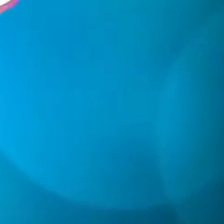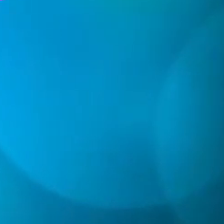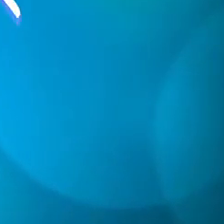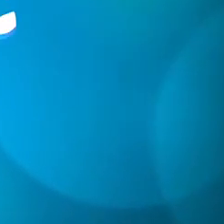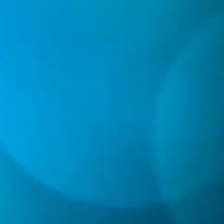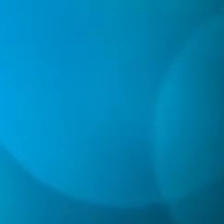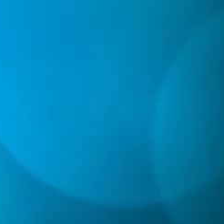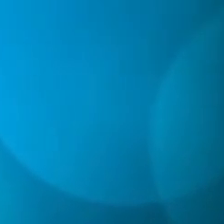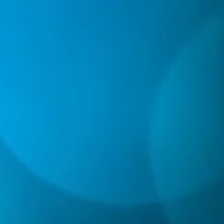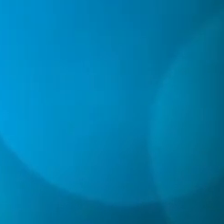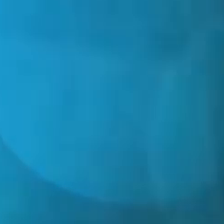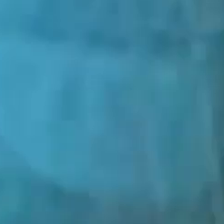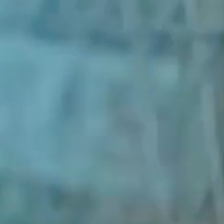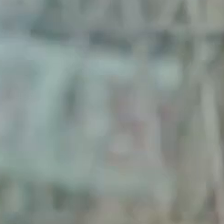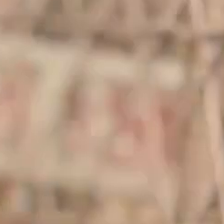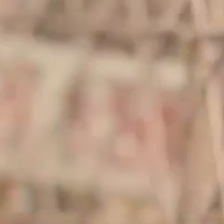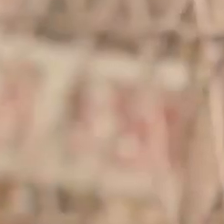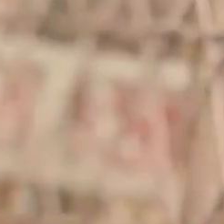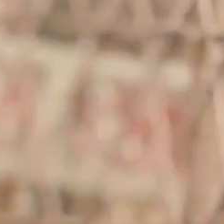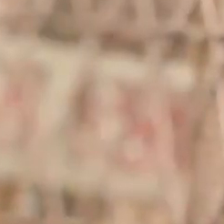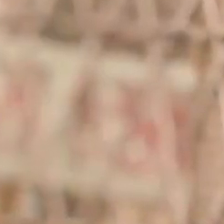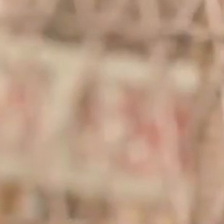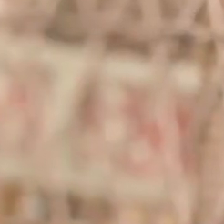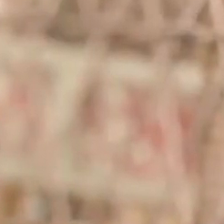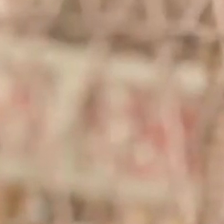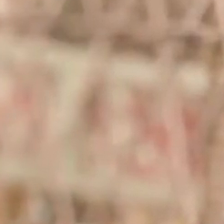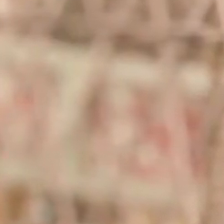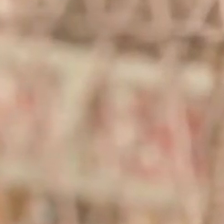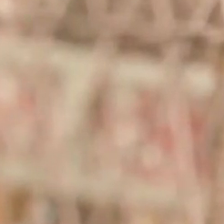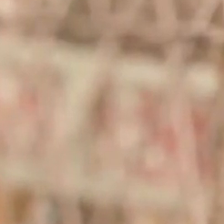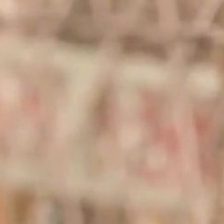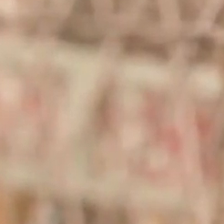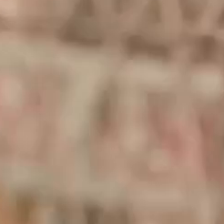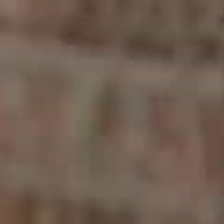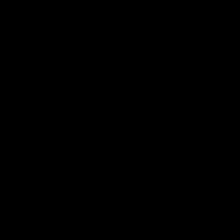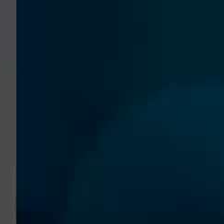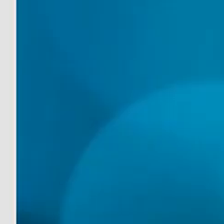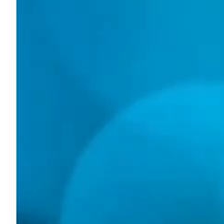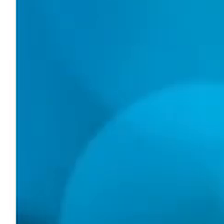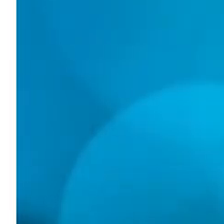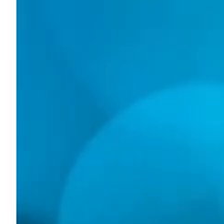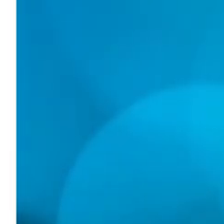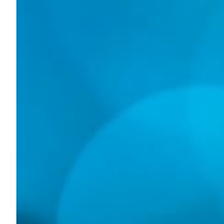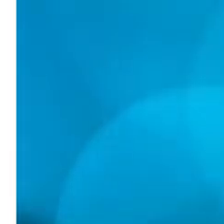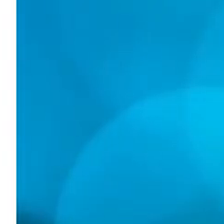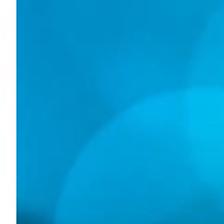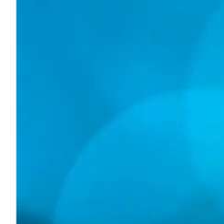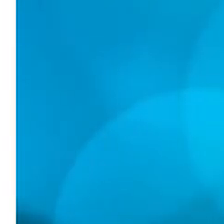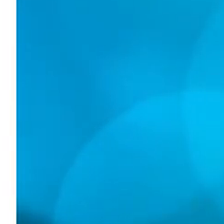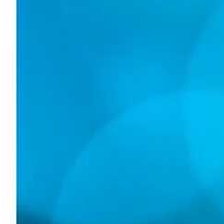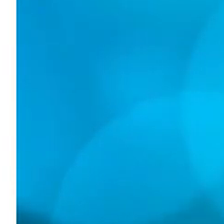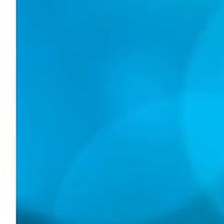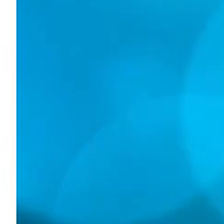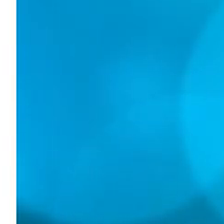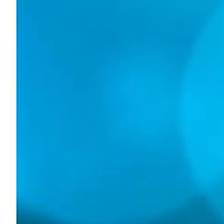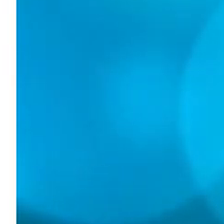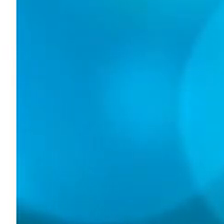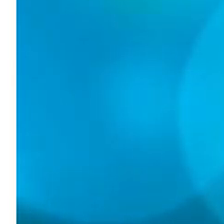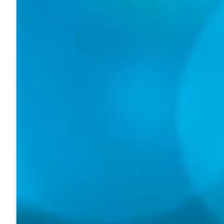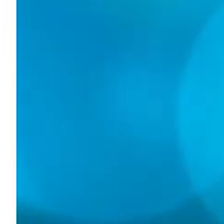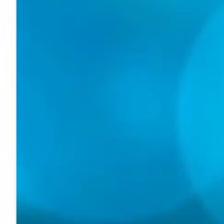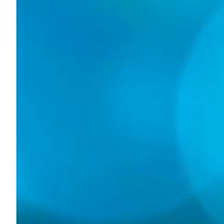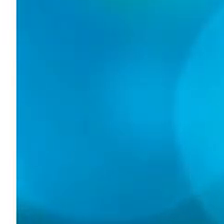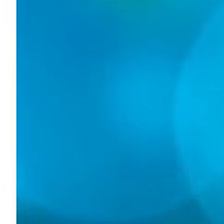County Society, rising up for all individuals with intellectual and developmental differences. A special thank you to our collaborating